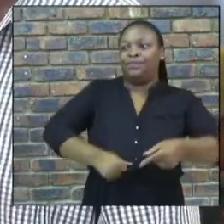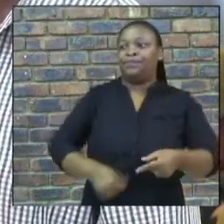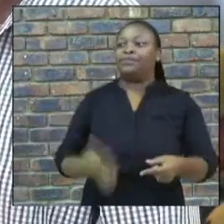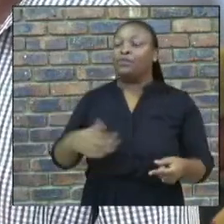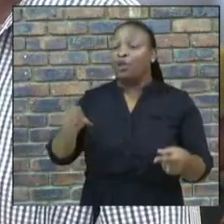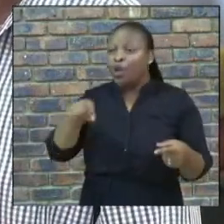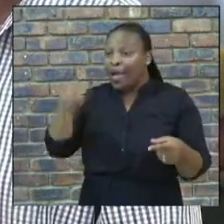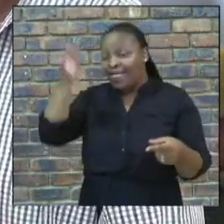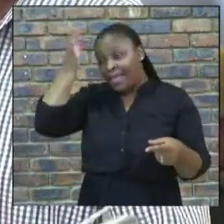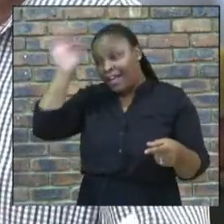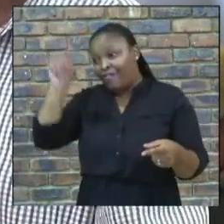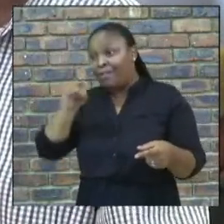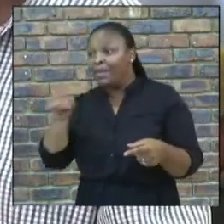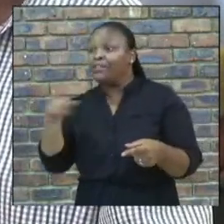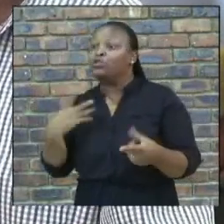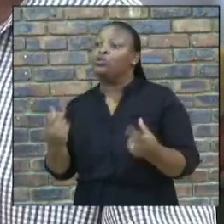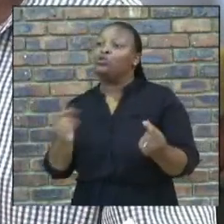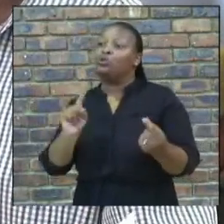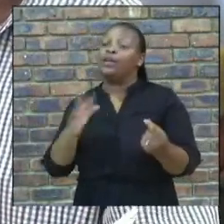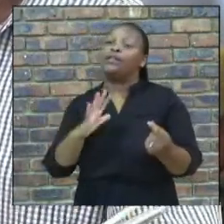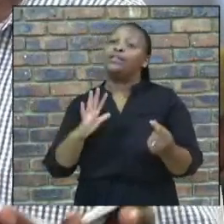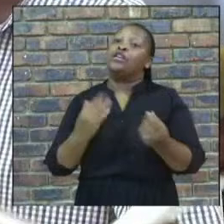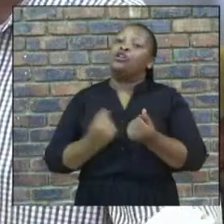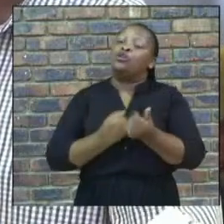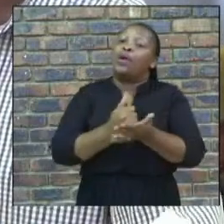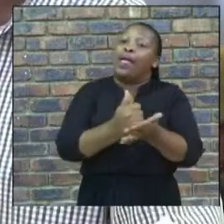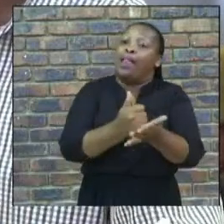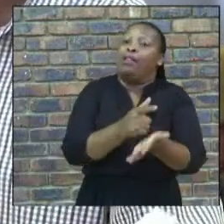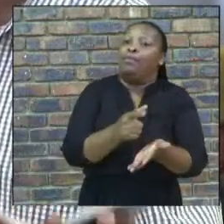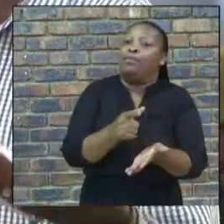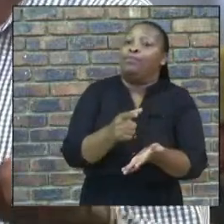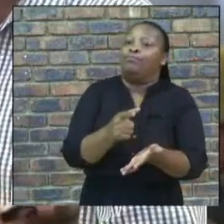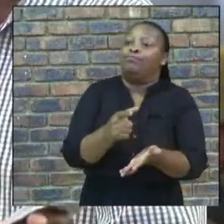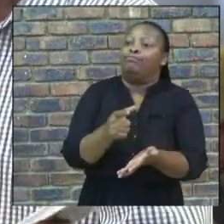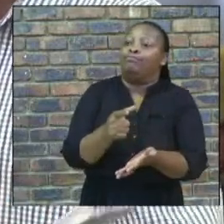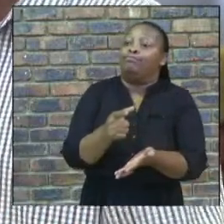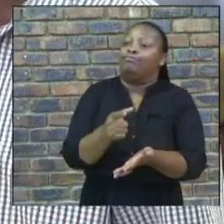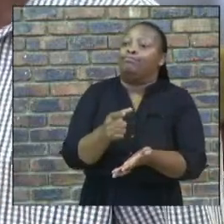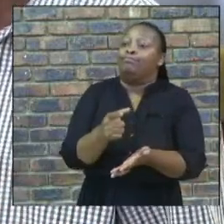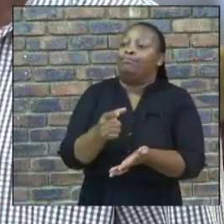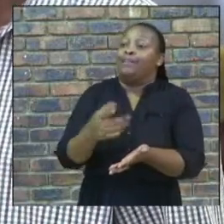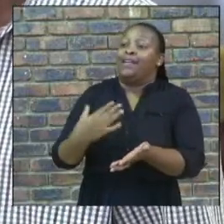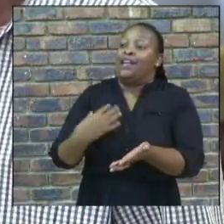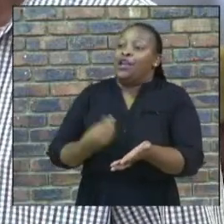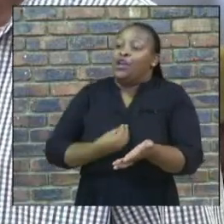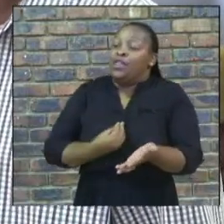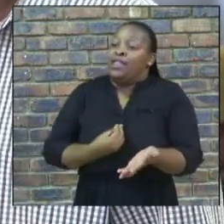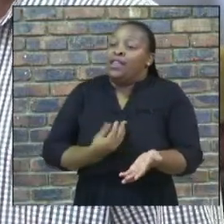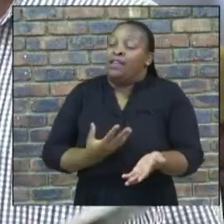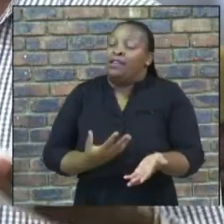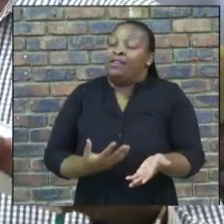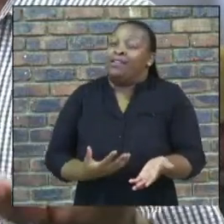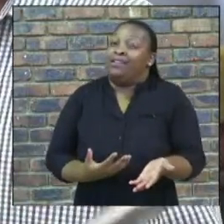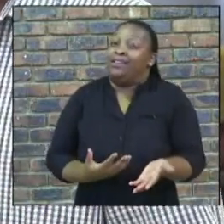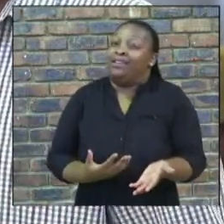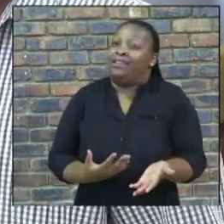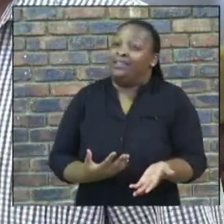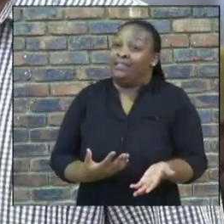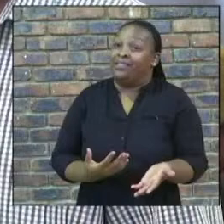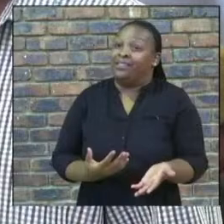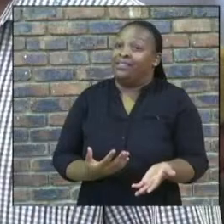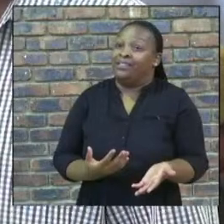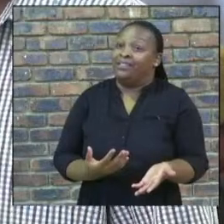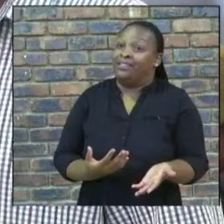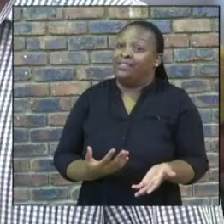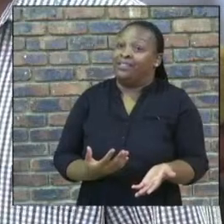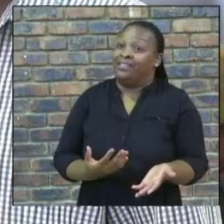do i-government kulabo bantwana labo abafuna ukumayina but they don't have income? Mind you, they are coming